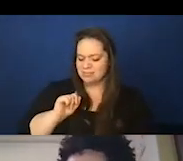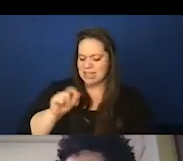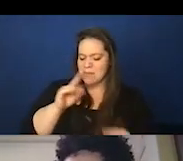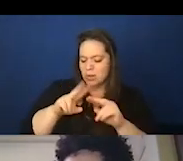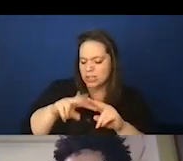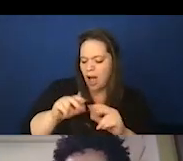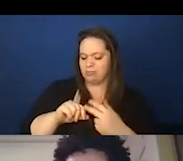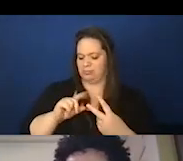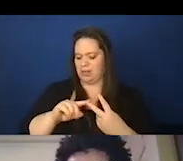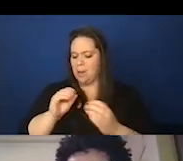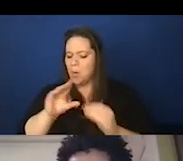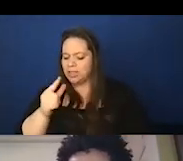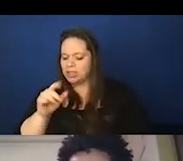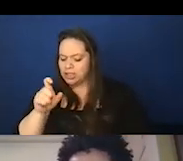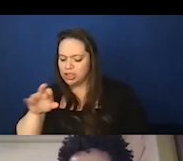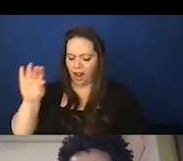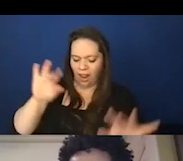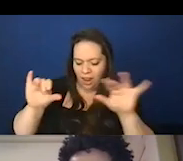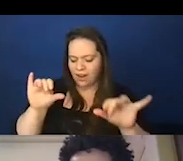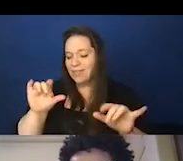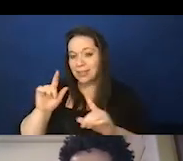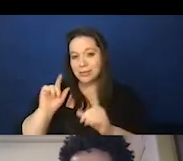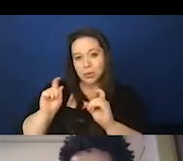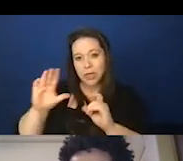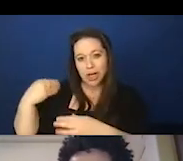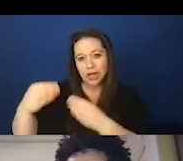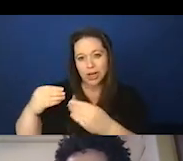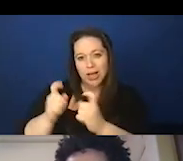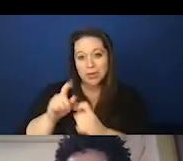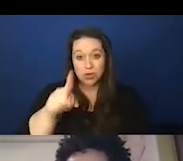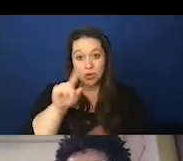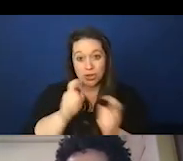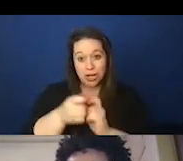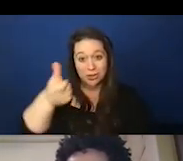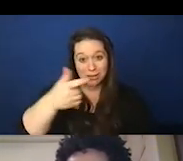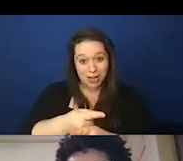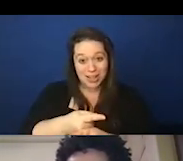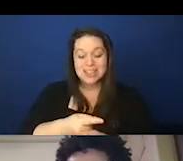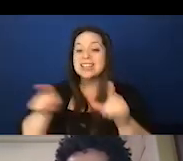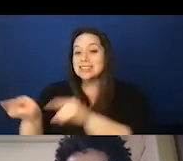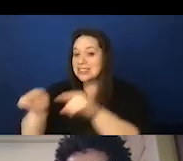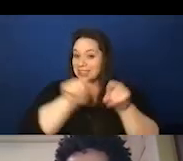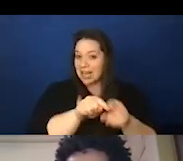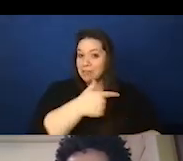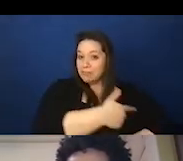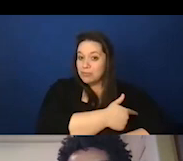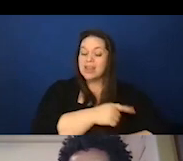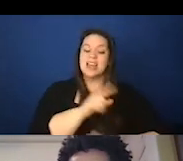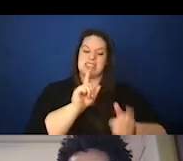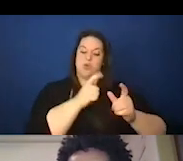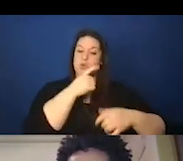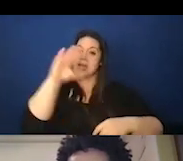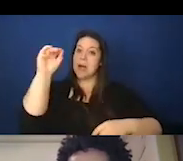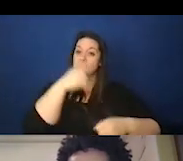little more. Well, that's what these mRNA vaccines can do. The manufacturers can go back into the lab and add a little bit more